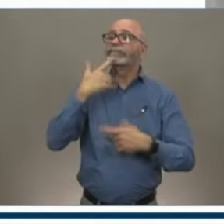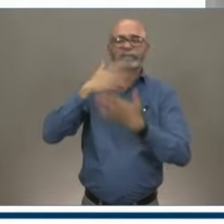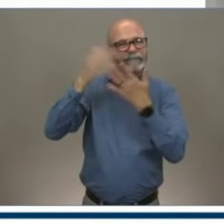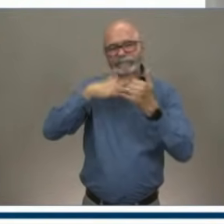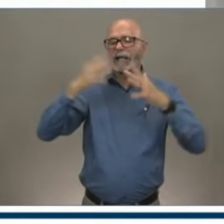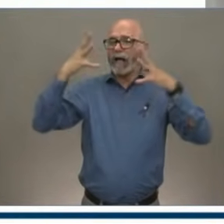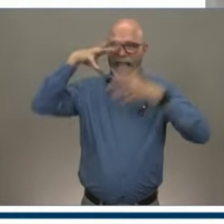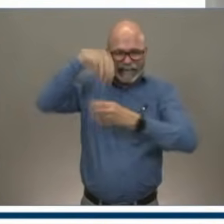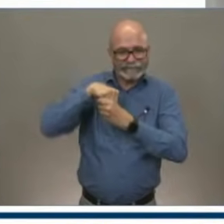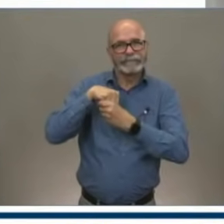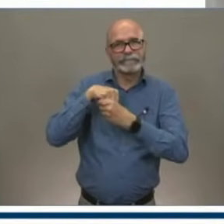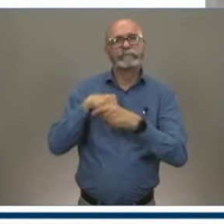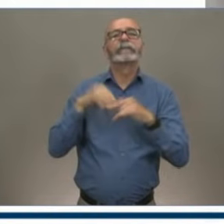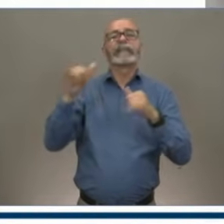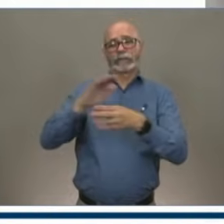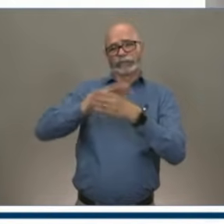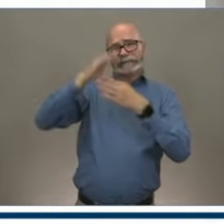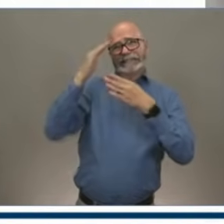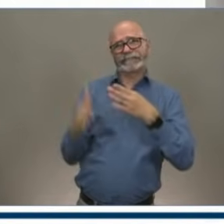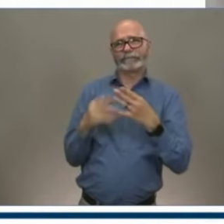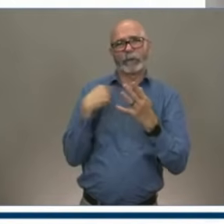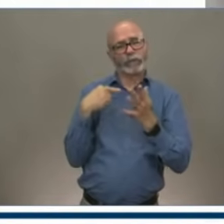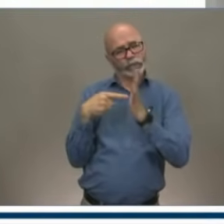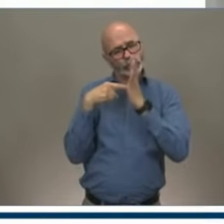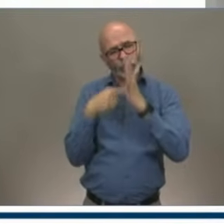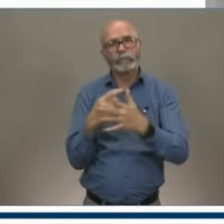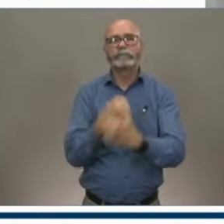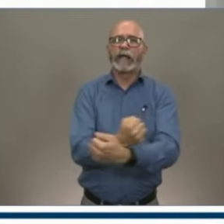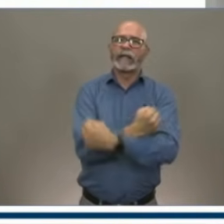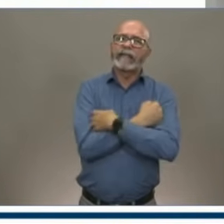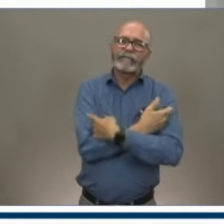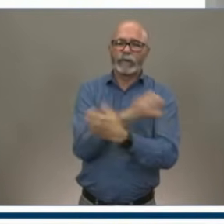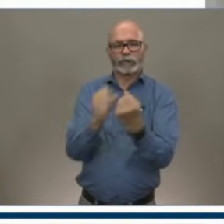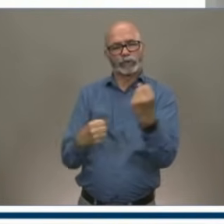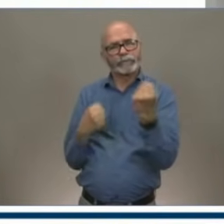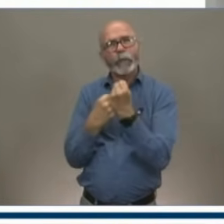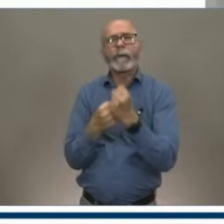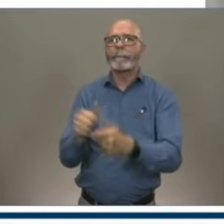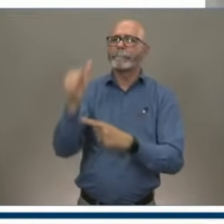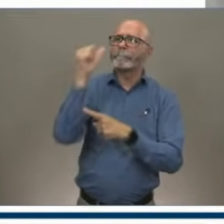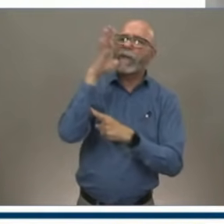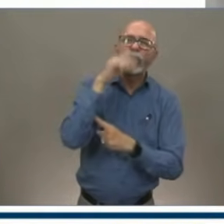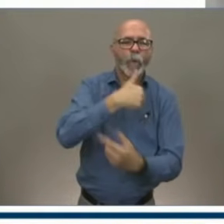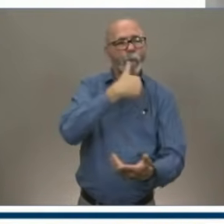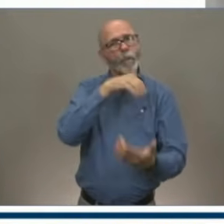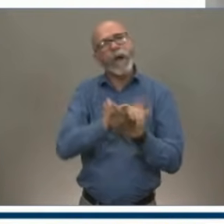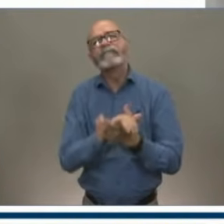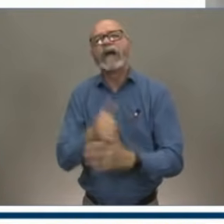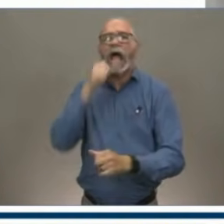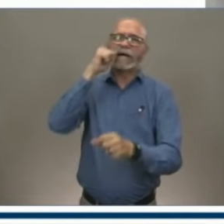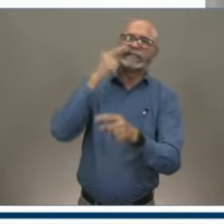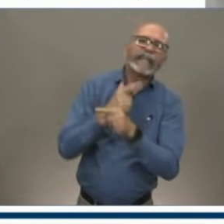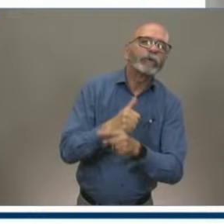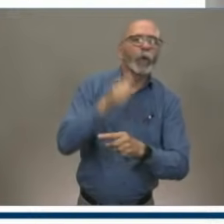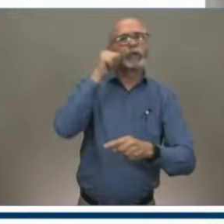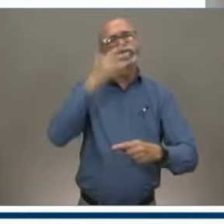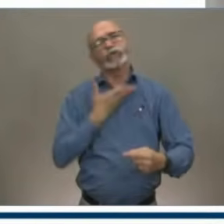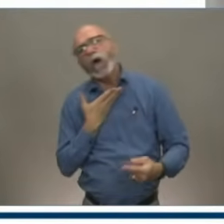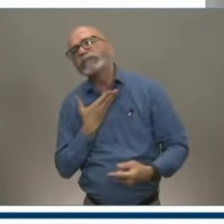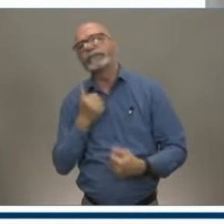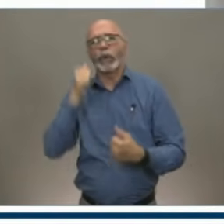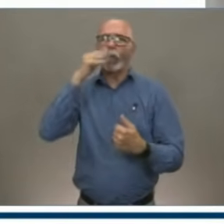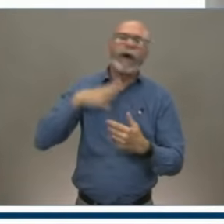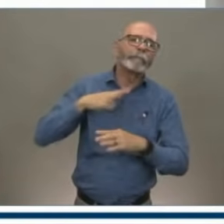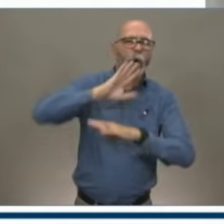to express love and support to your mothers, to your wives, to your sisters, and to your daughters, all the women in your